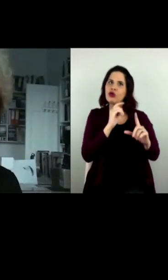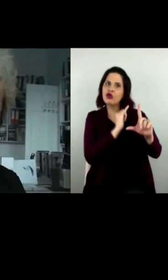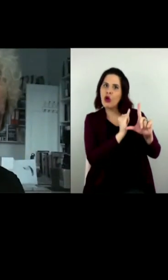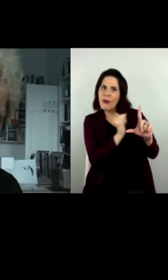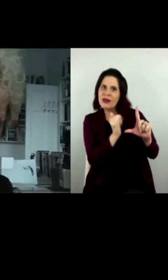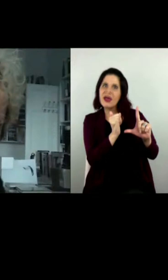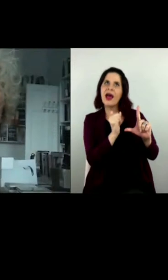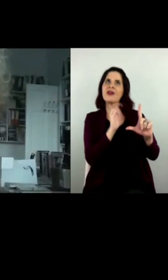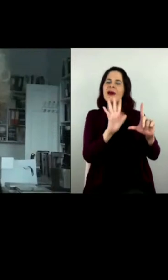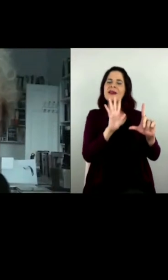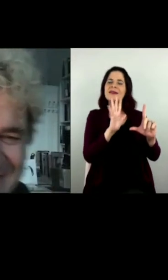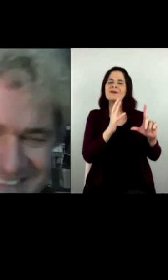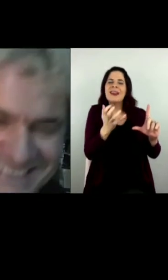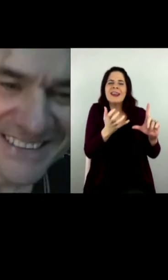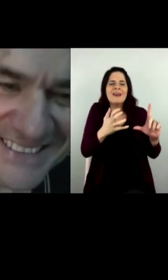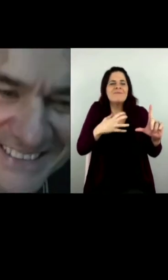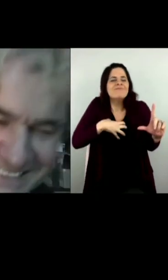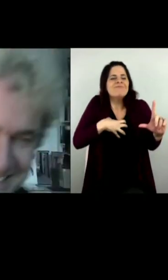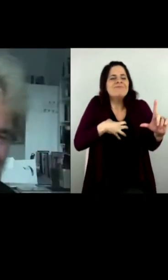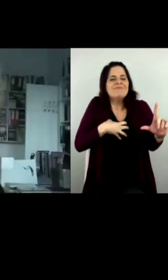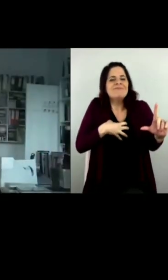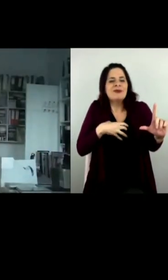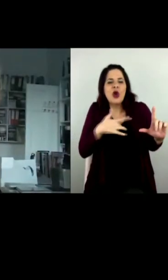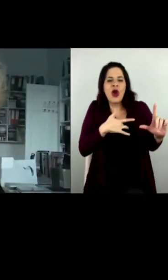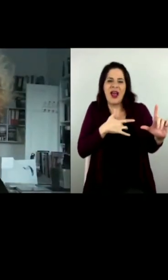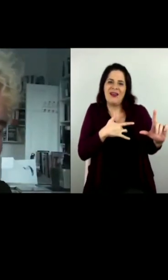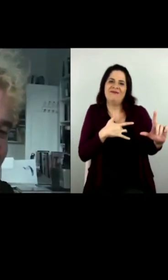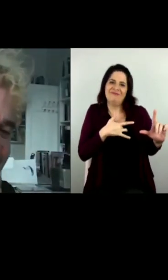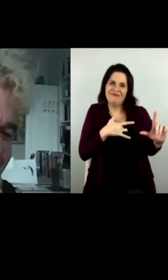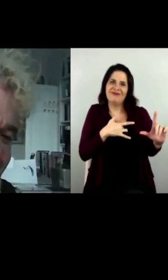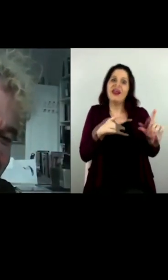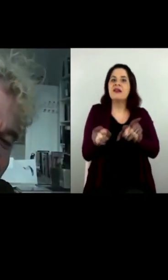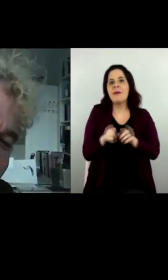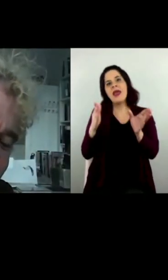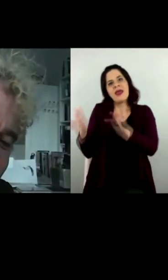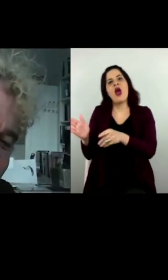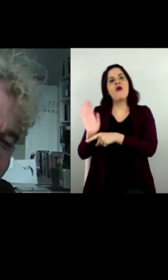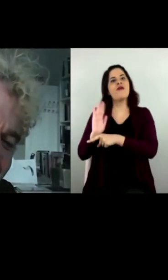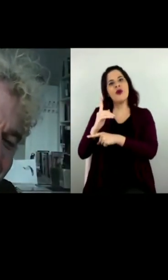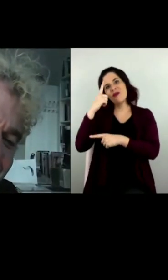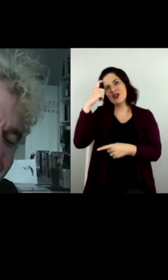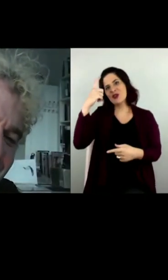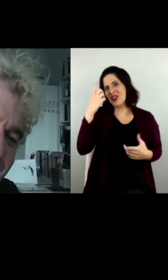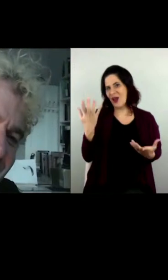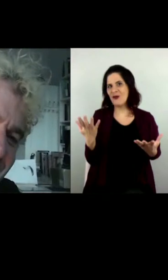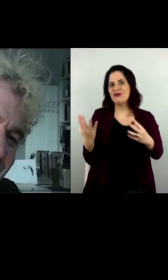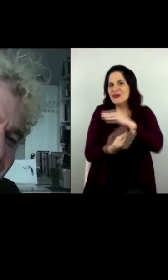eye, something like that. Great. And you made it. You nailed it.